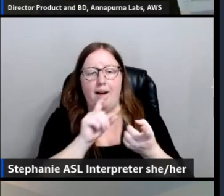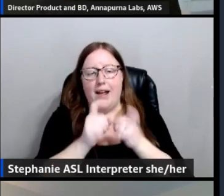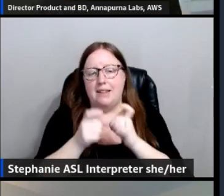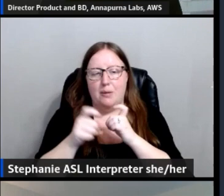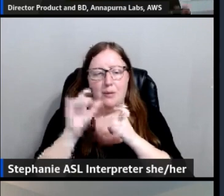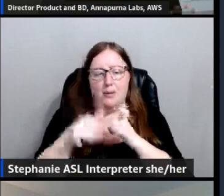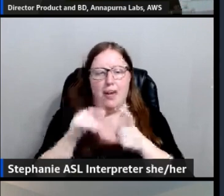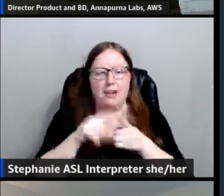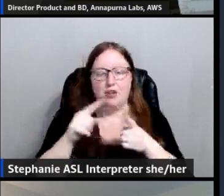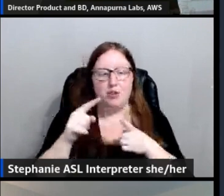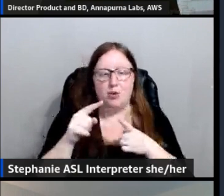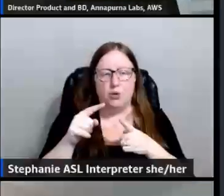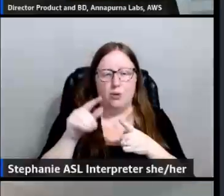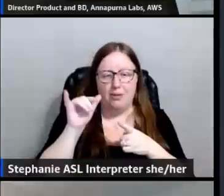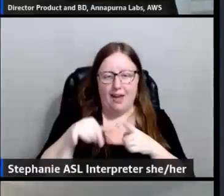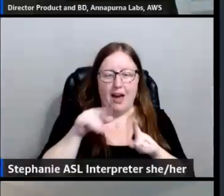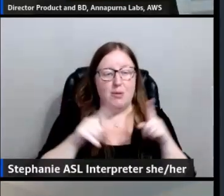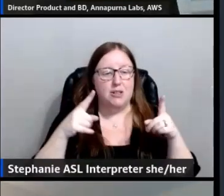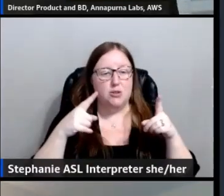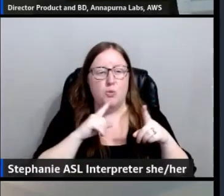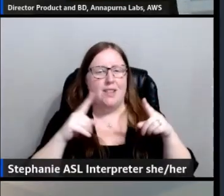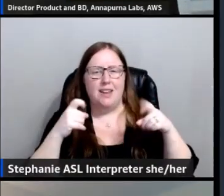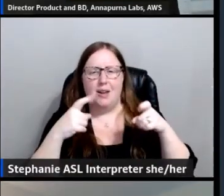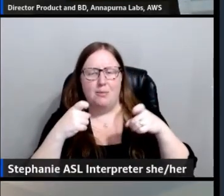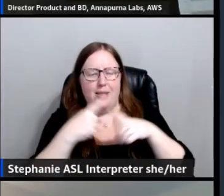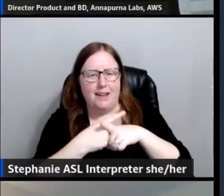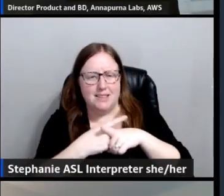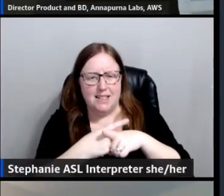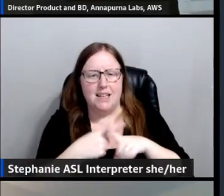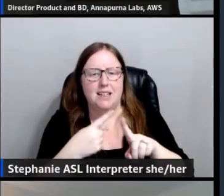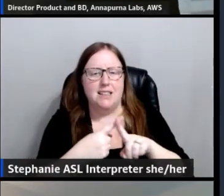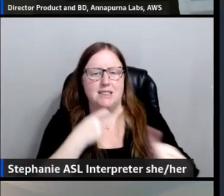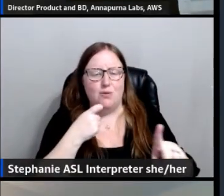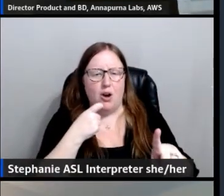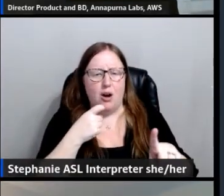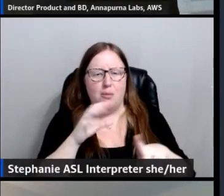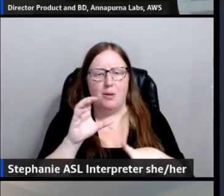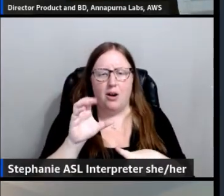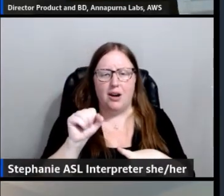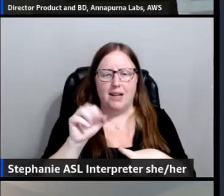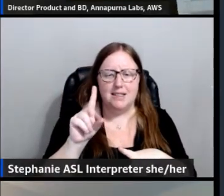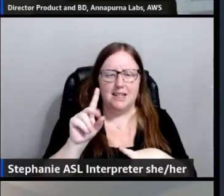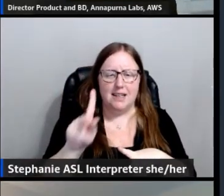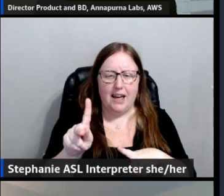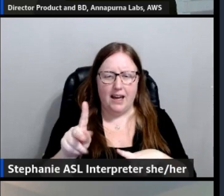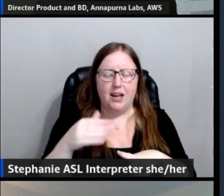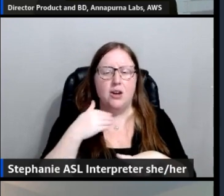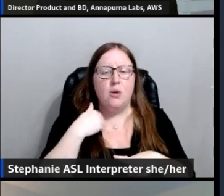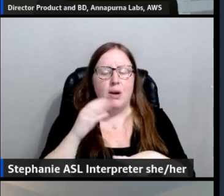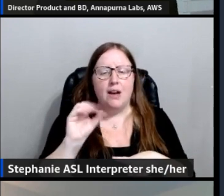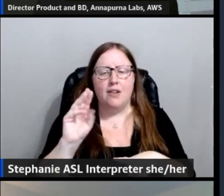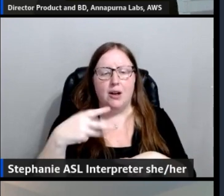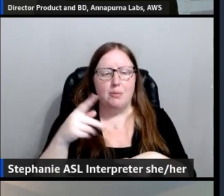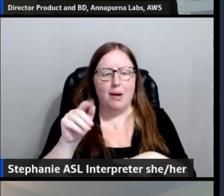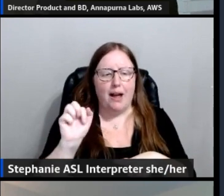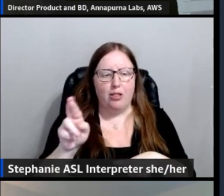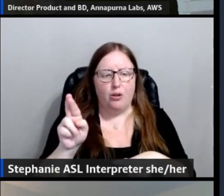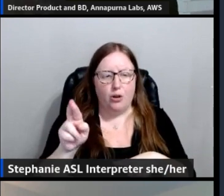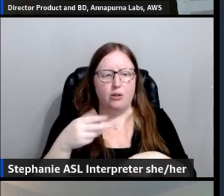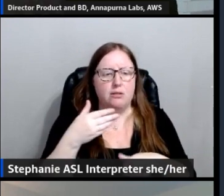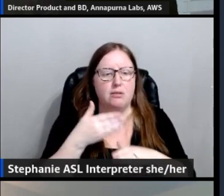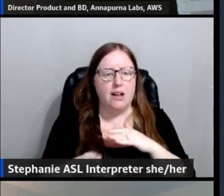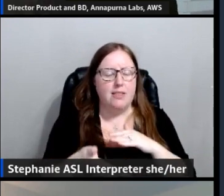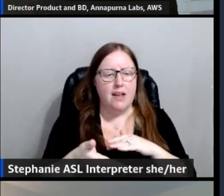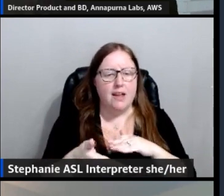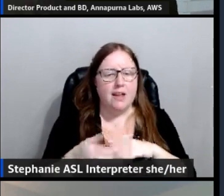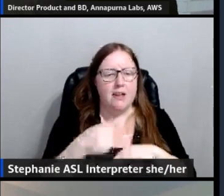the hardware. There's all of this complexity is hidden by our SDK. We have a compiler we call Neuron, and this is where